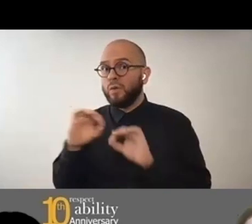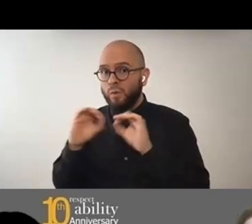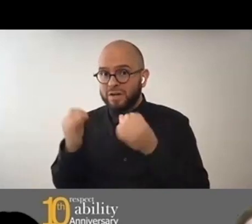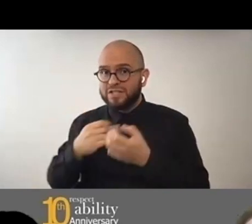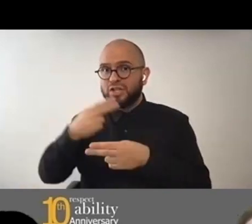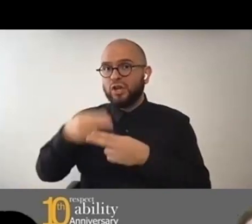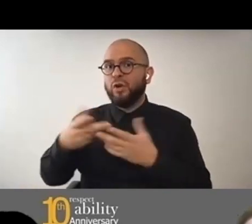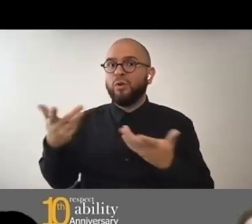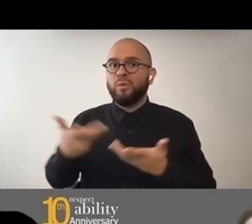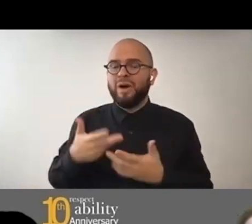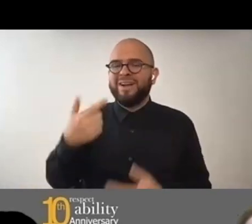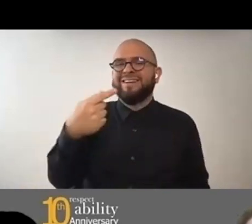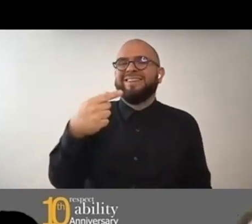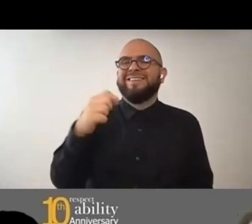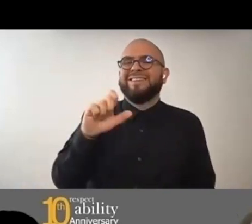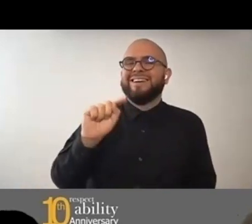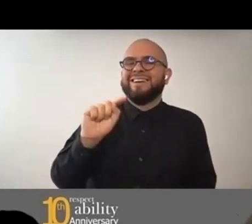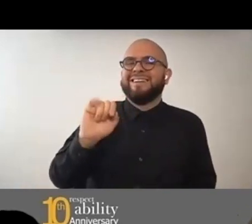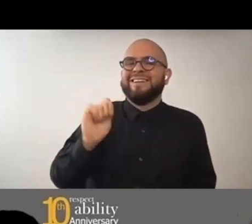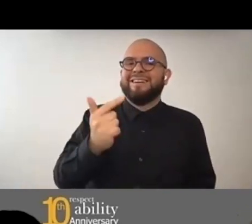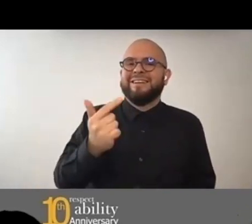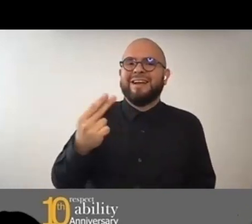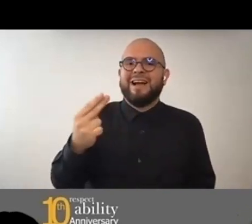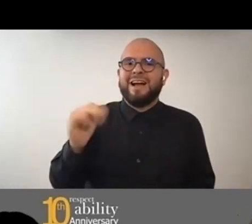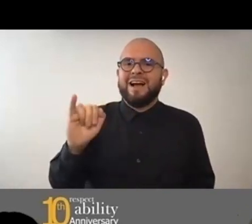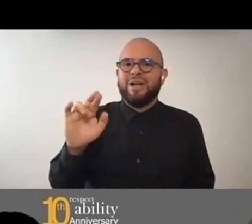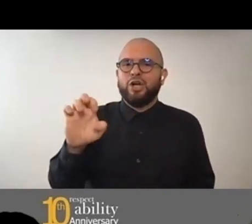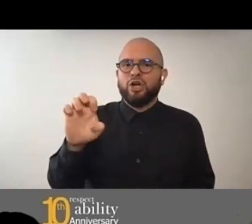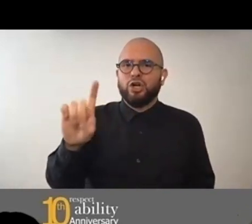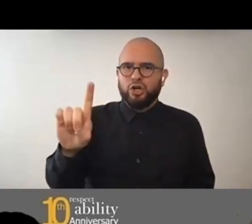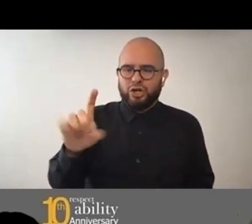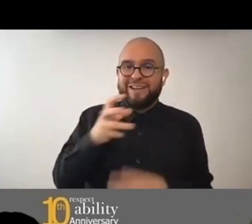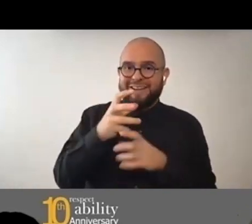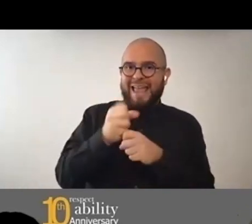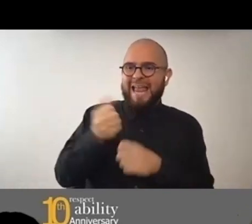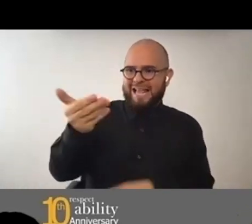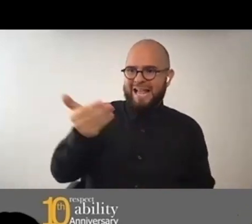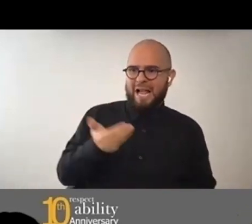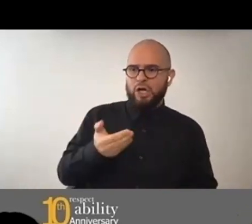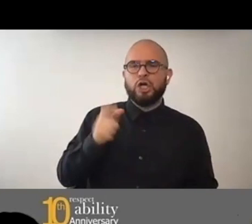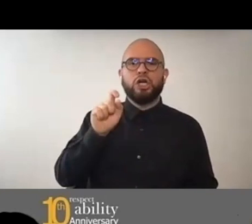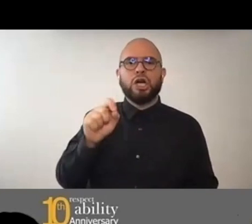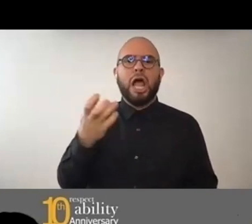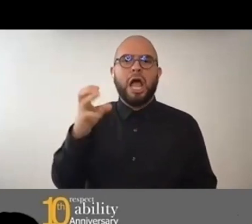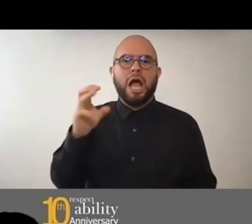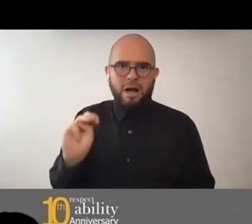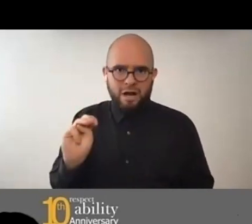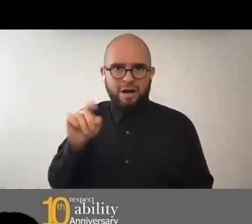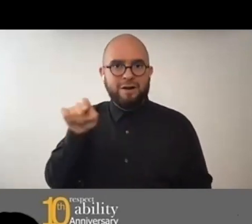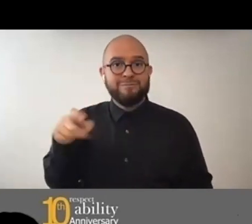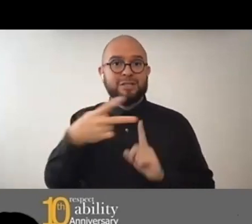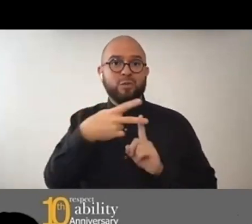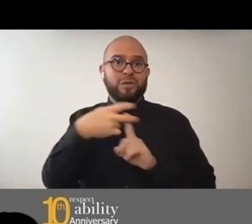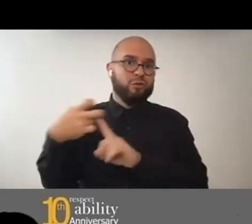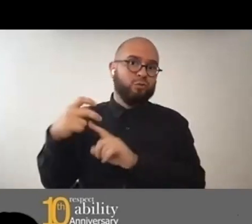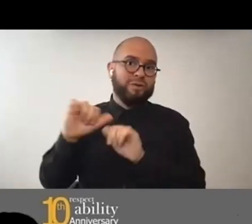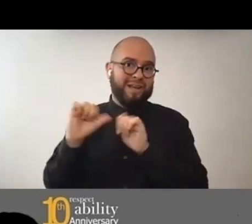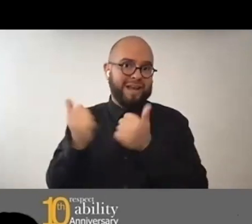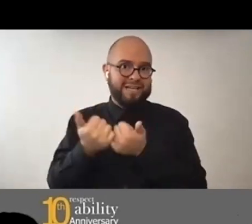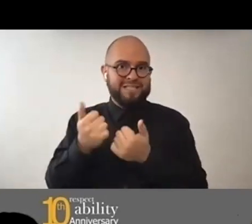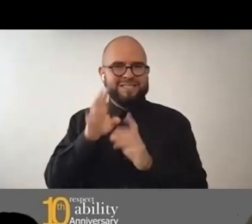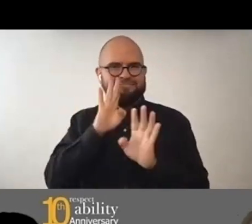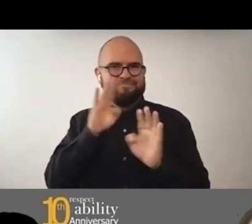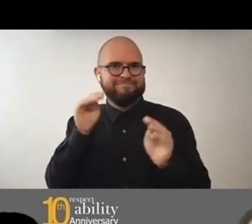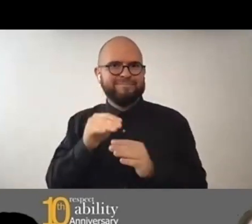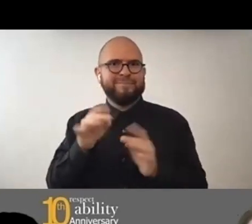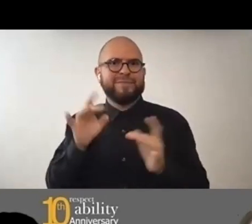is one word, gettinghired.com. And they are a recruiting agency that works to connect